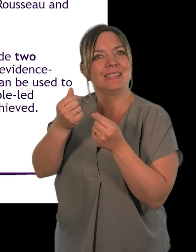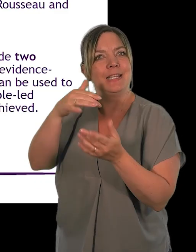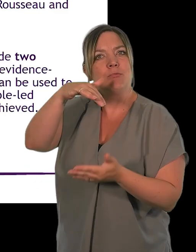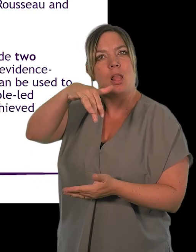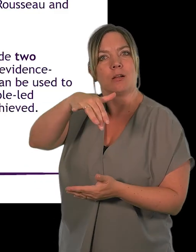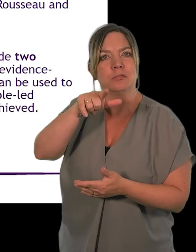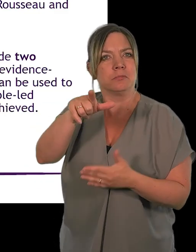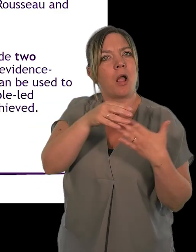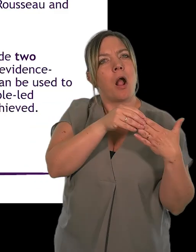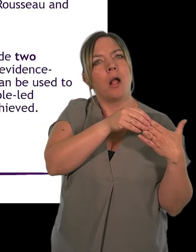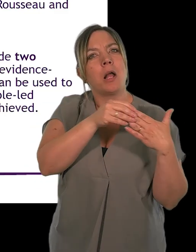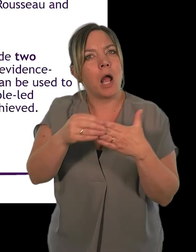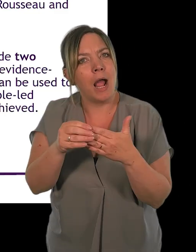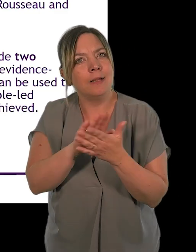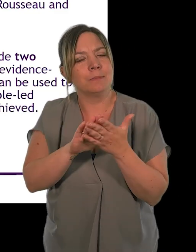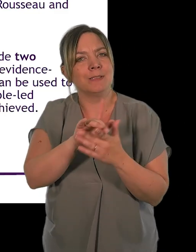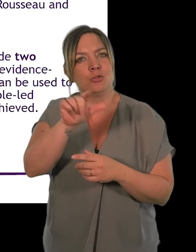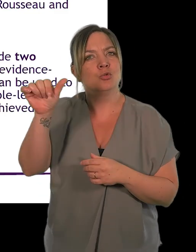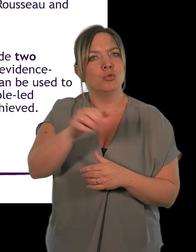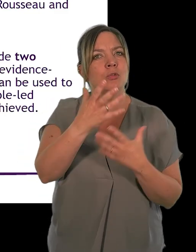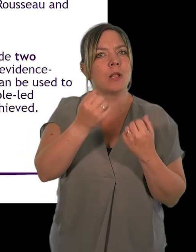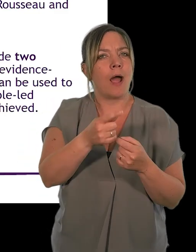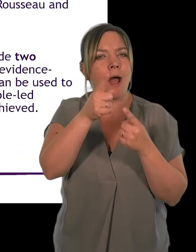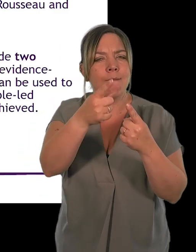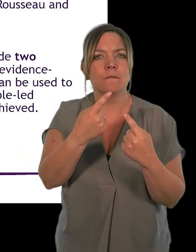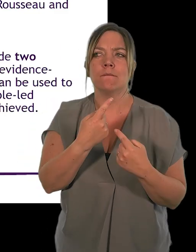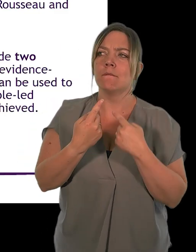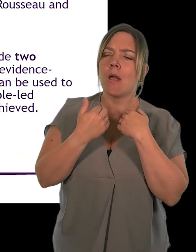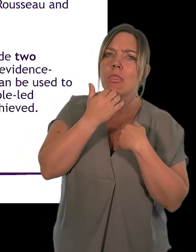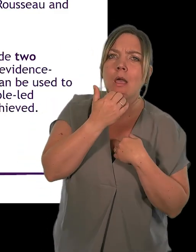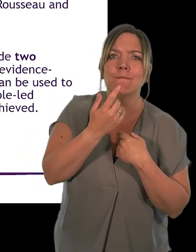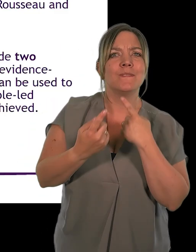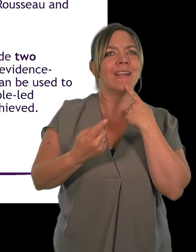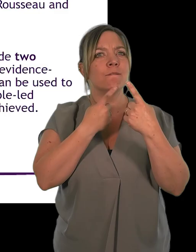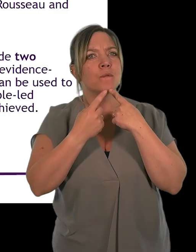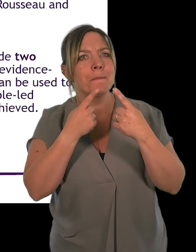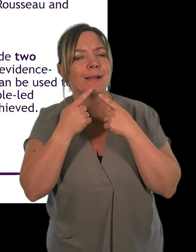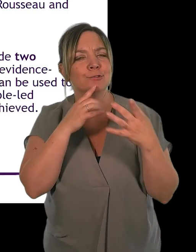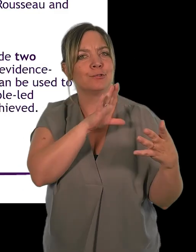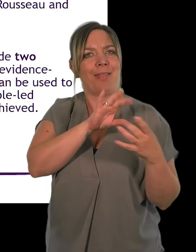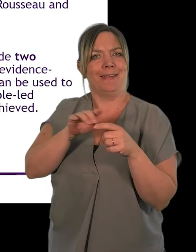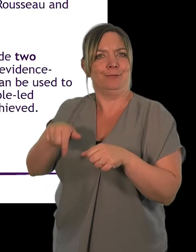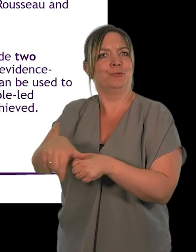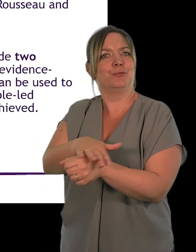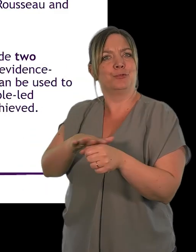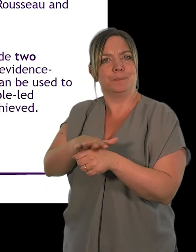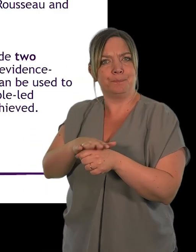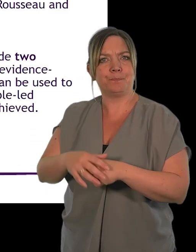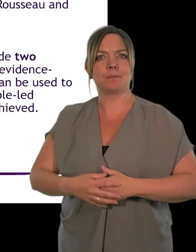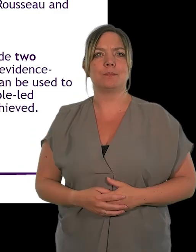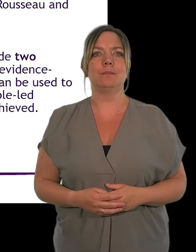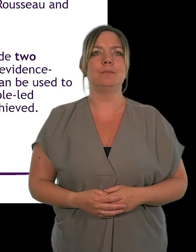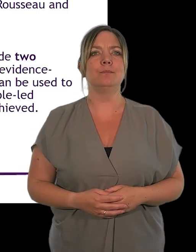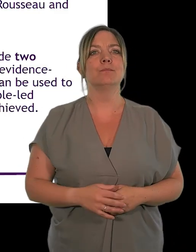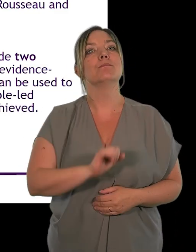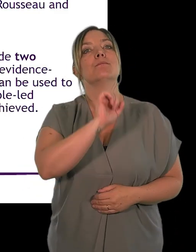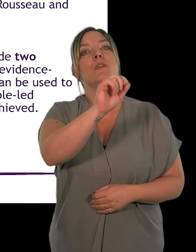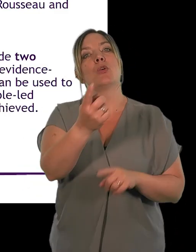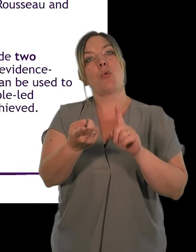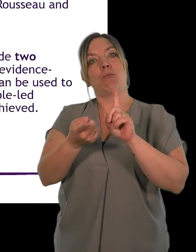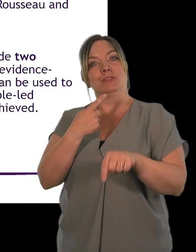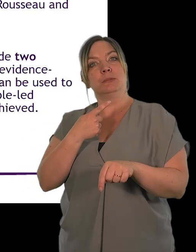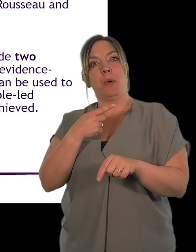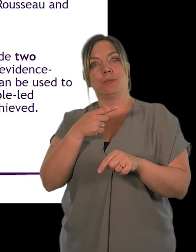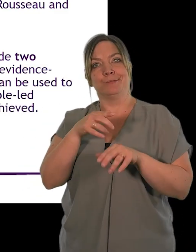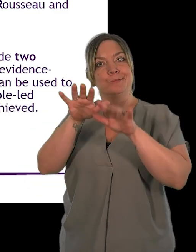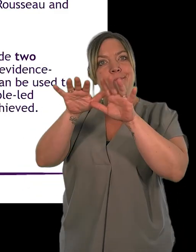Your response also needs to include 2 different workplace examples of evidence-based practices and how these can be